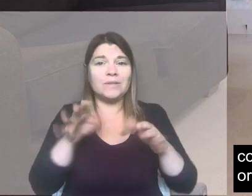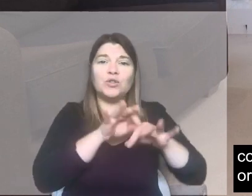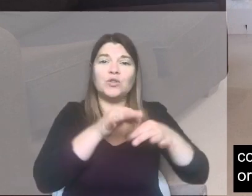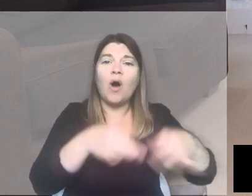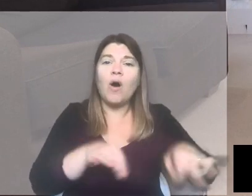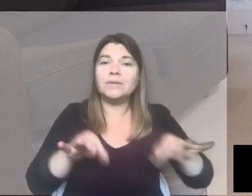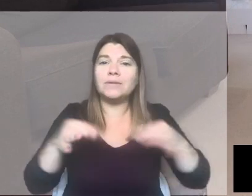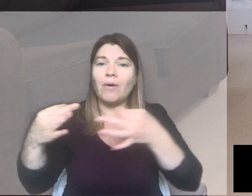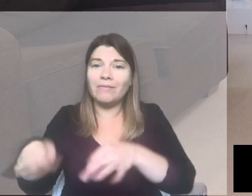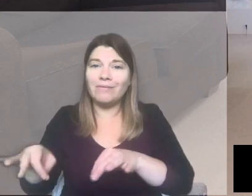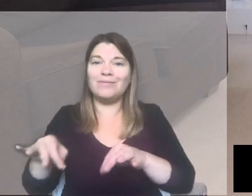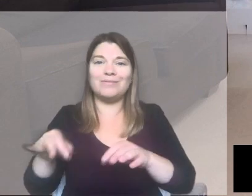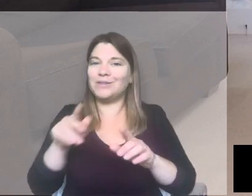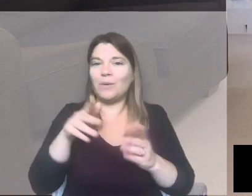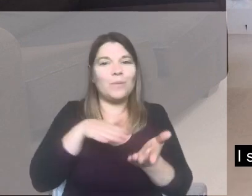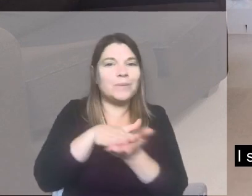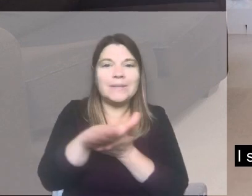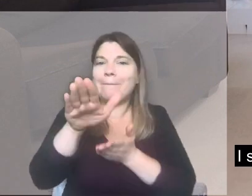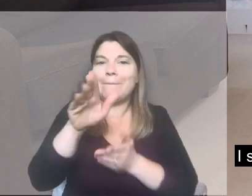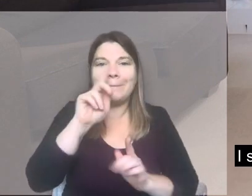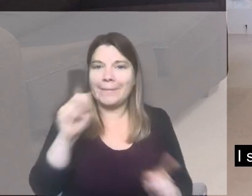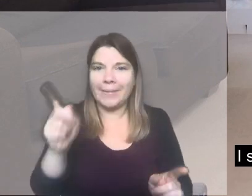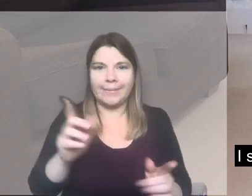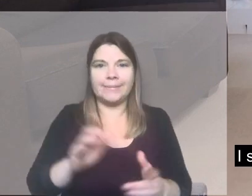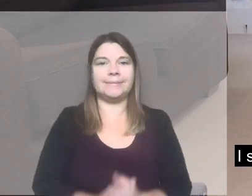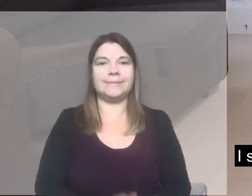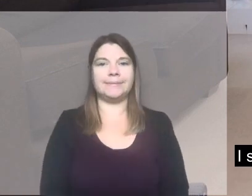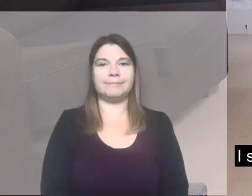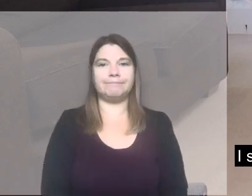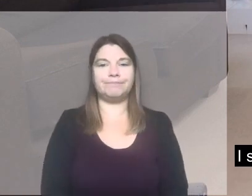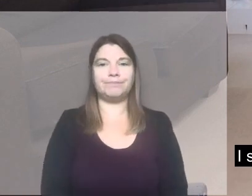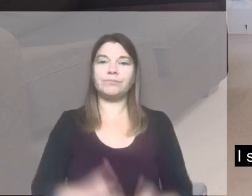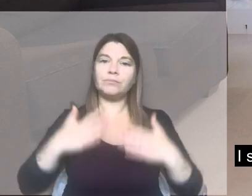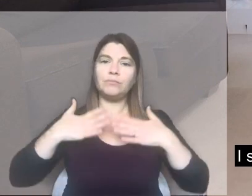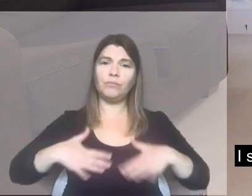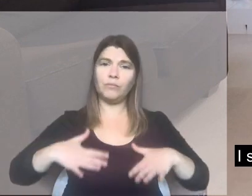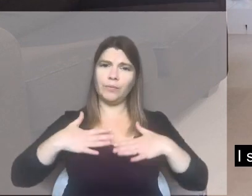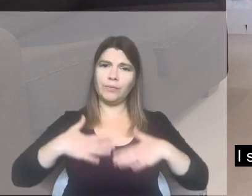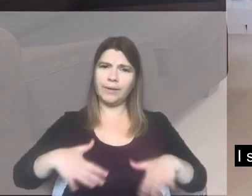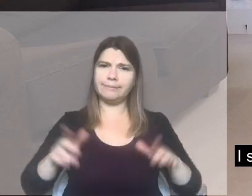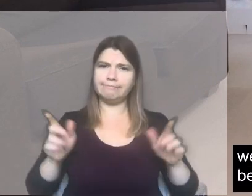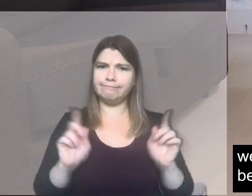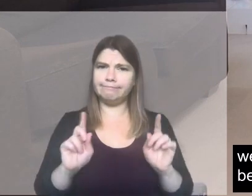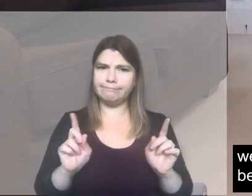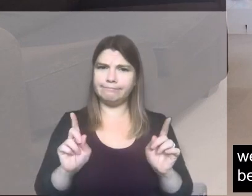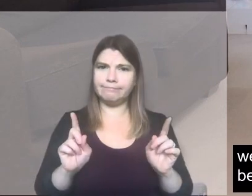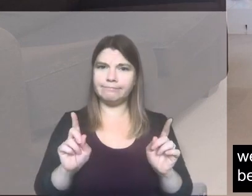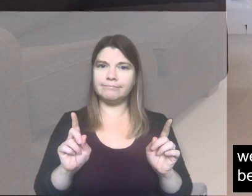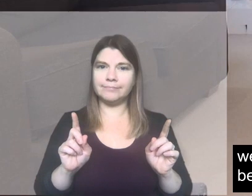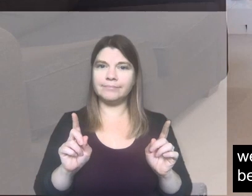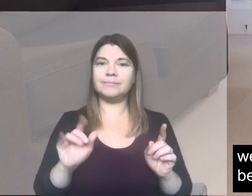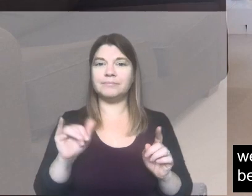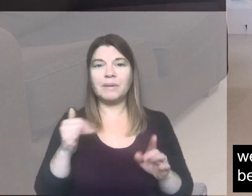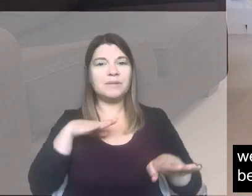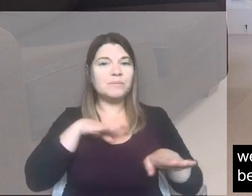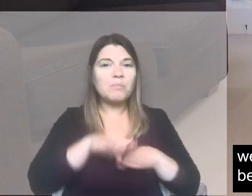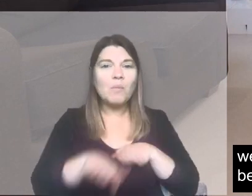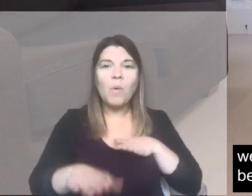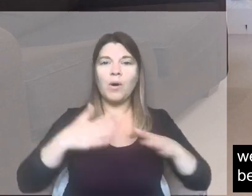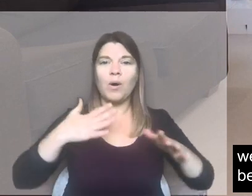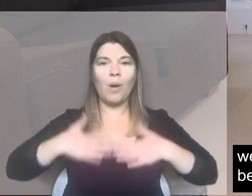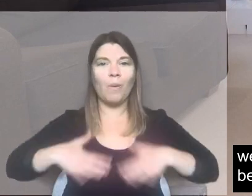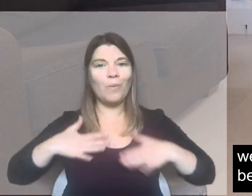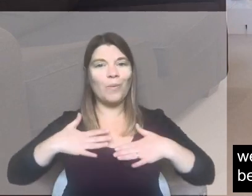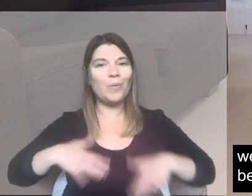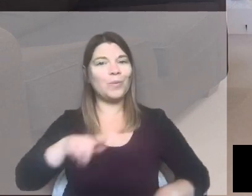in bare feet. I suppose a couple of other things to mention about clothing. It's quite nice to be wearing kind of sports sorts of